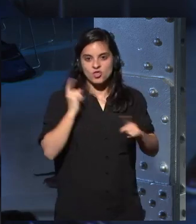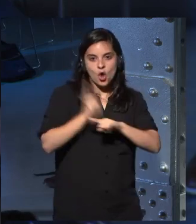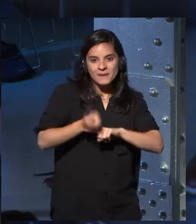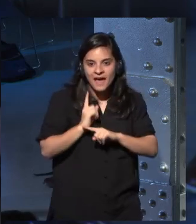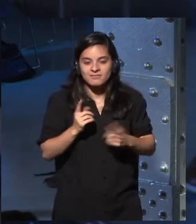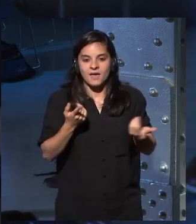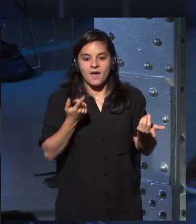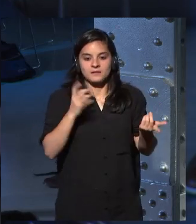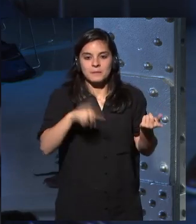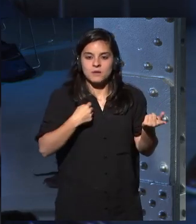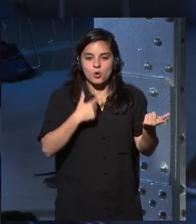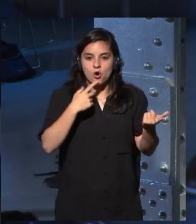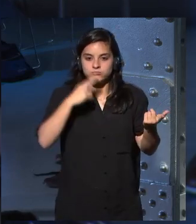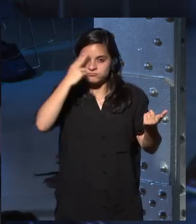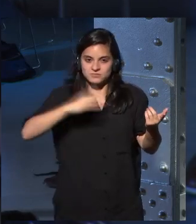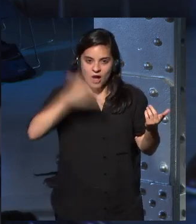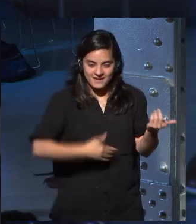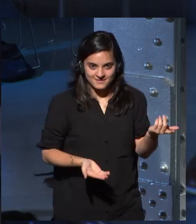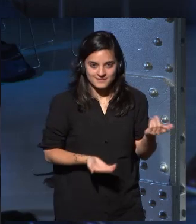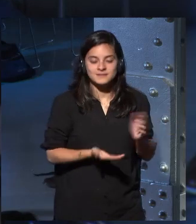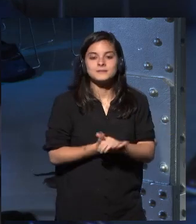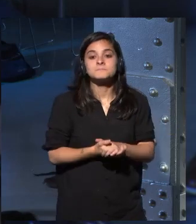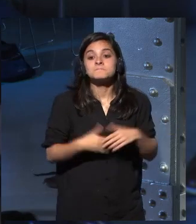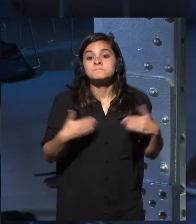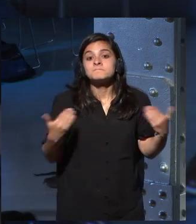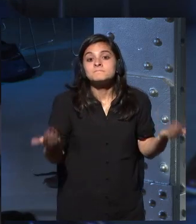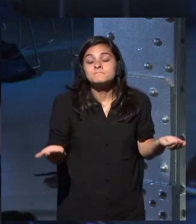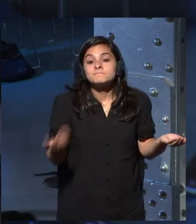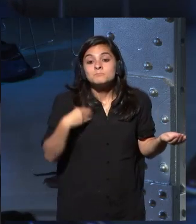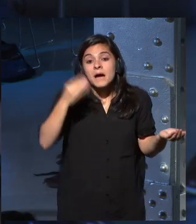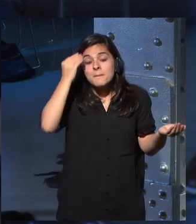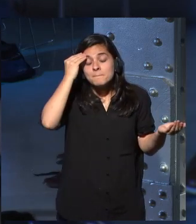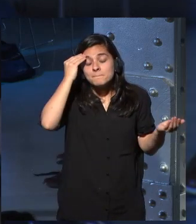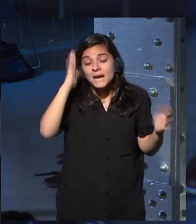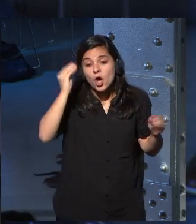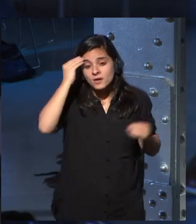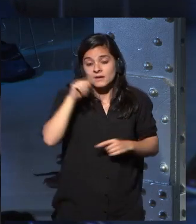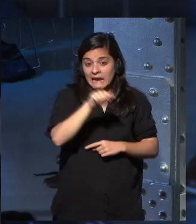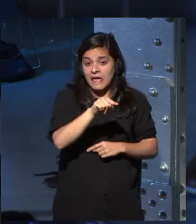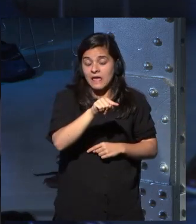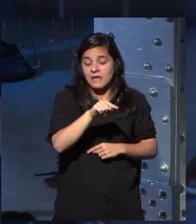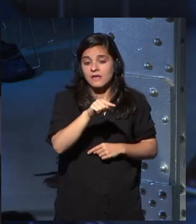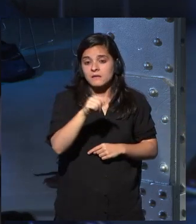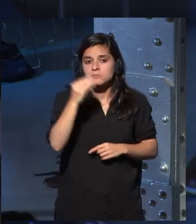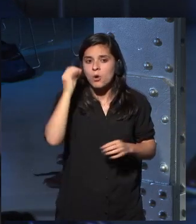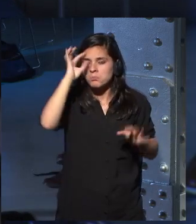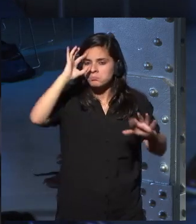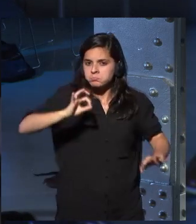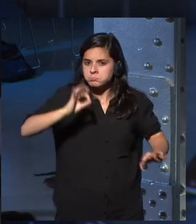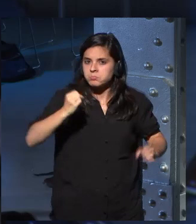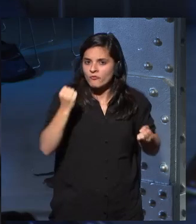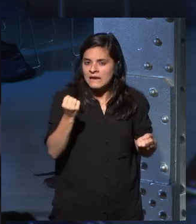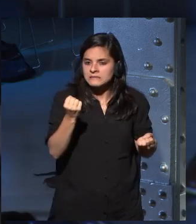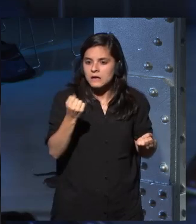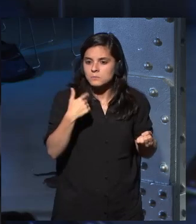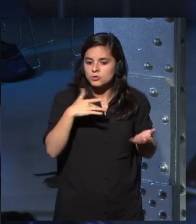intolerant. But she does believe that what makes the lives, the inner lives